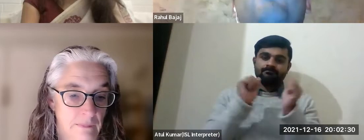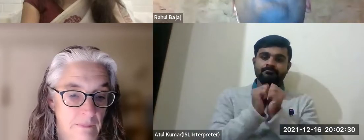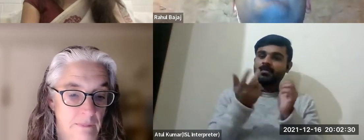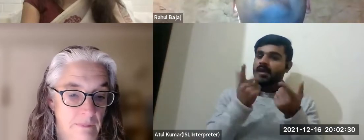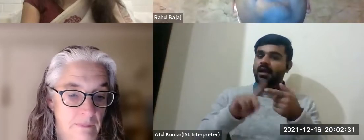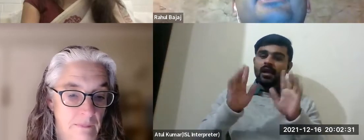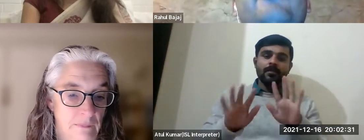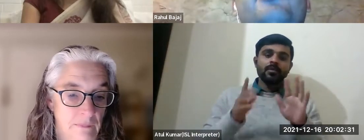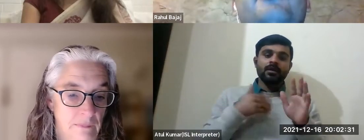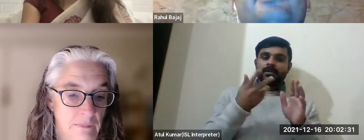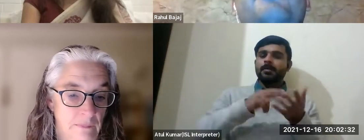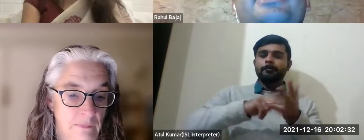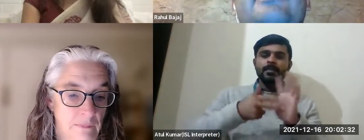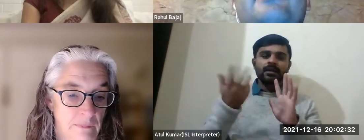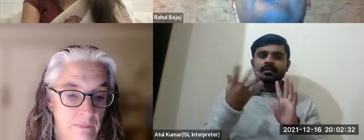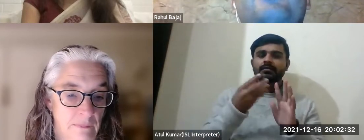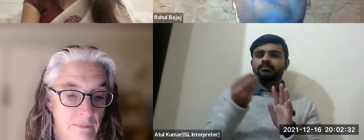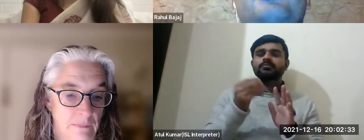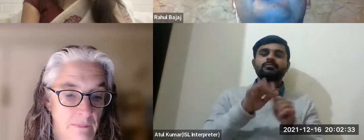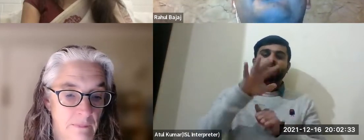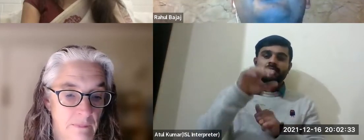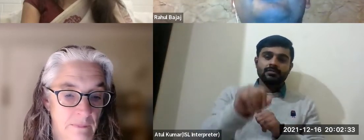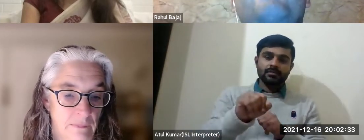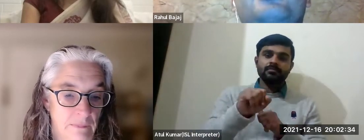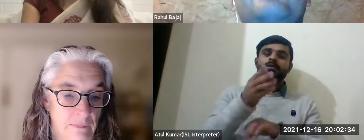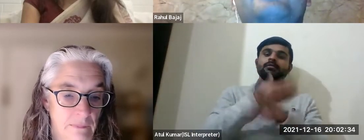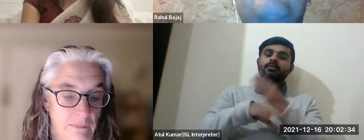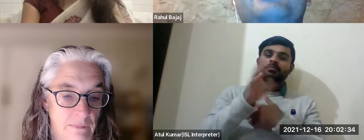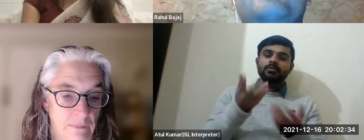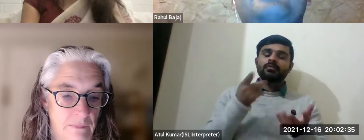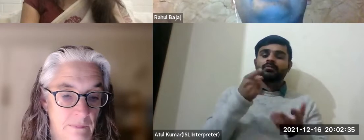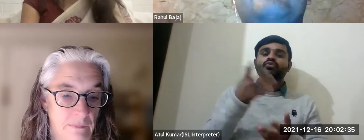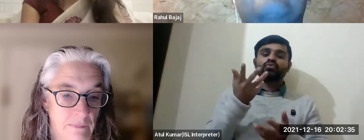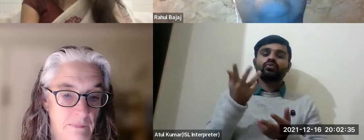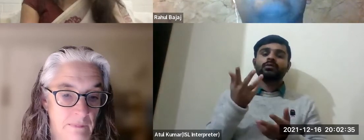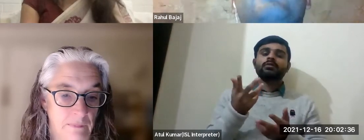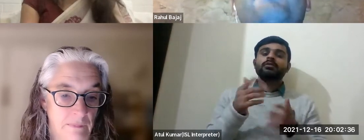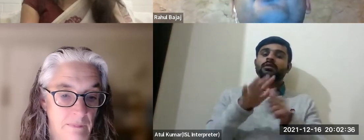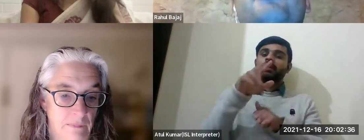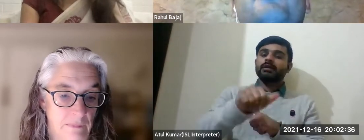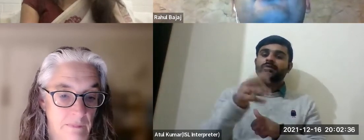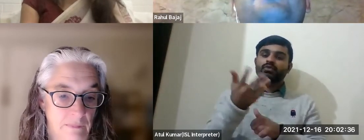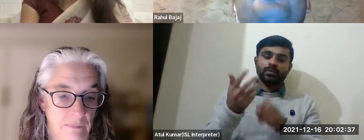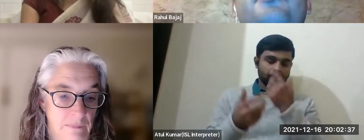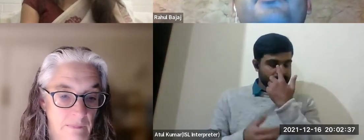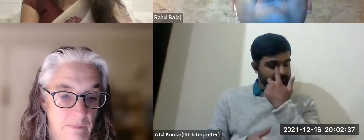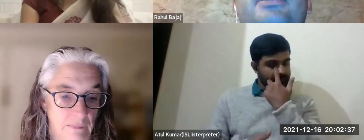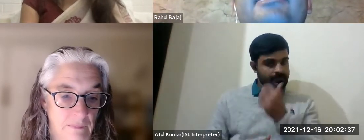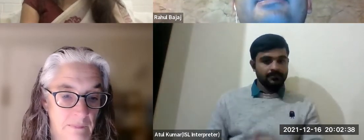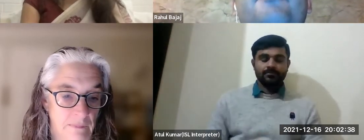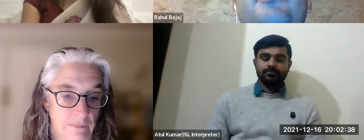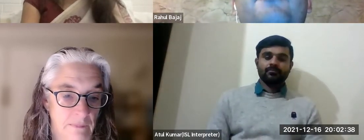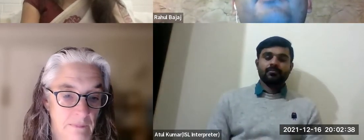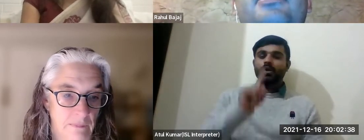Like, what does it mean for something to be accessible to the disabled, and what is it that makes it inaccessible? So